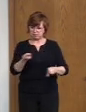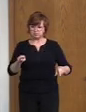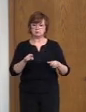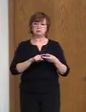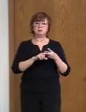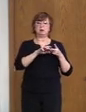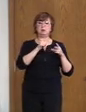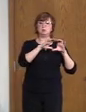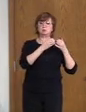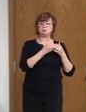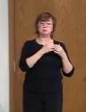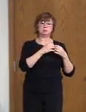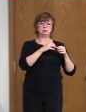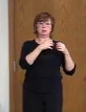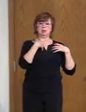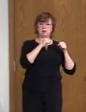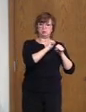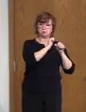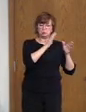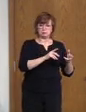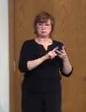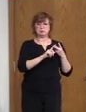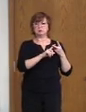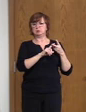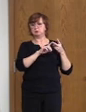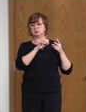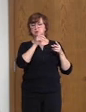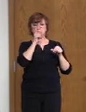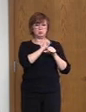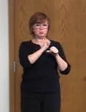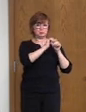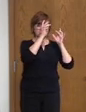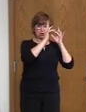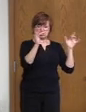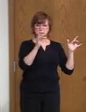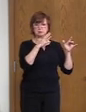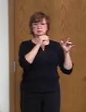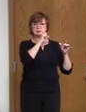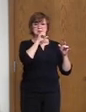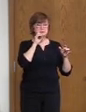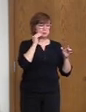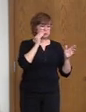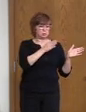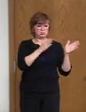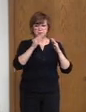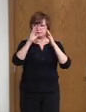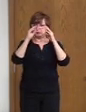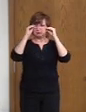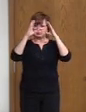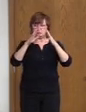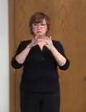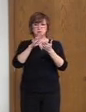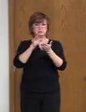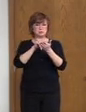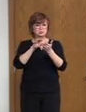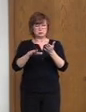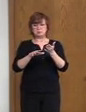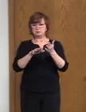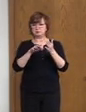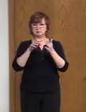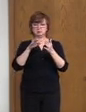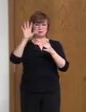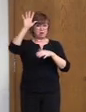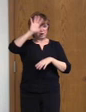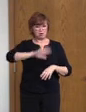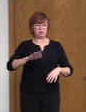homes and our hospitals. Do it for our teachers and our students throughout this province in our schools. We all need to get vaccinated,